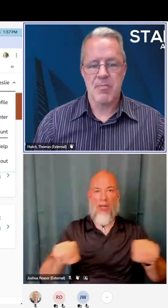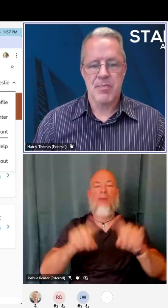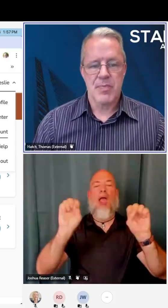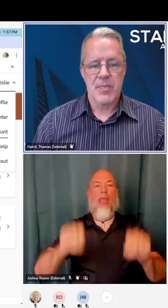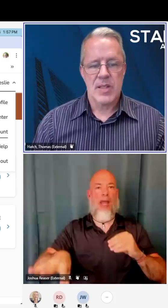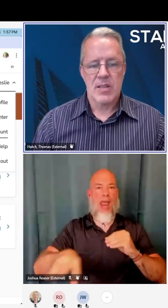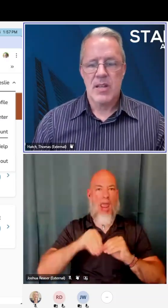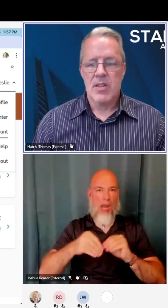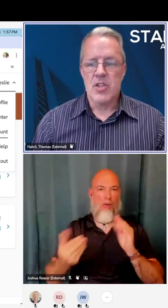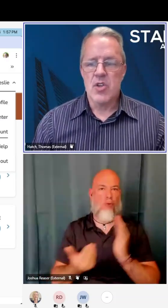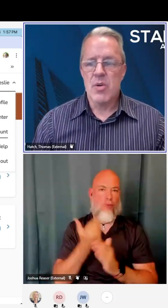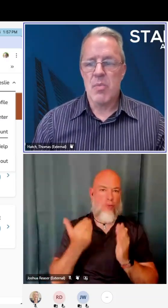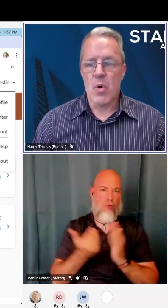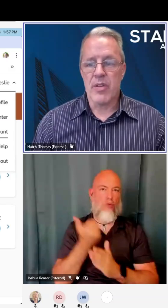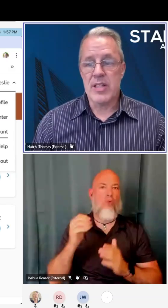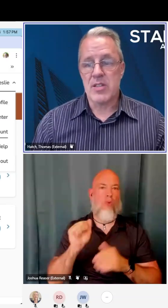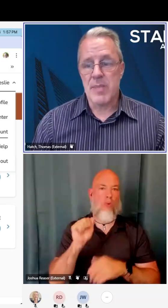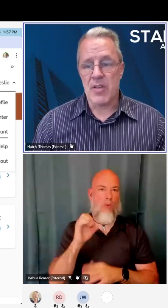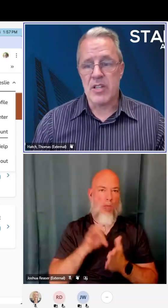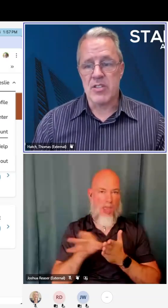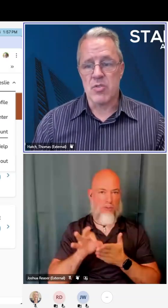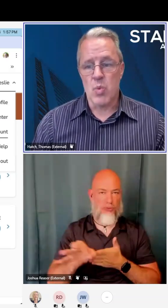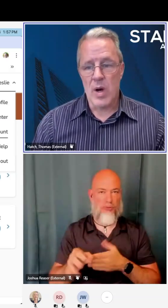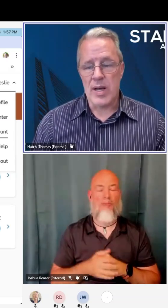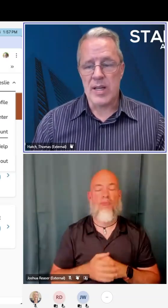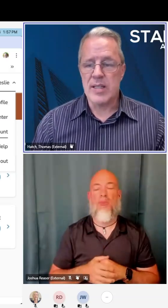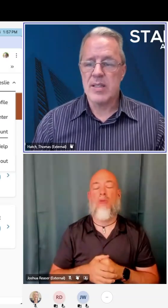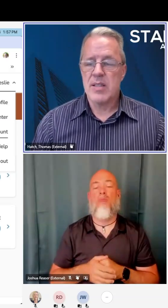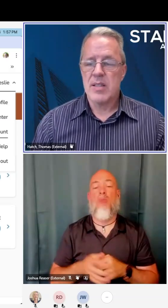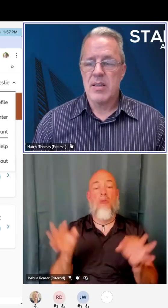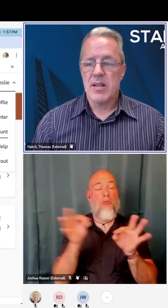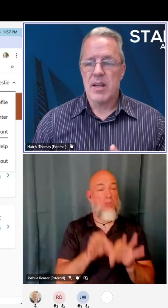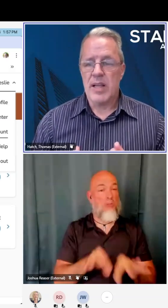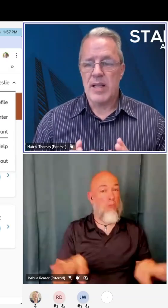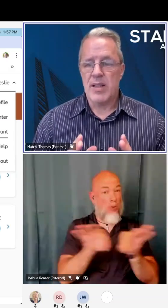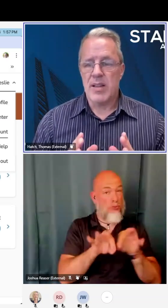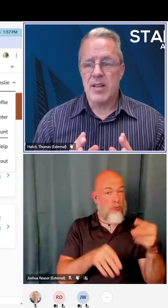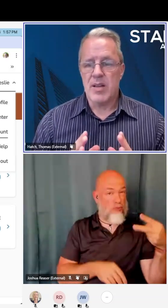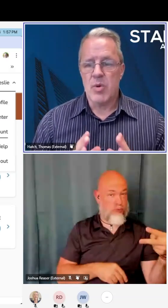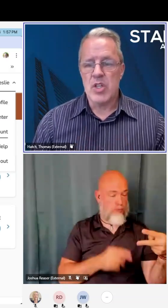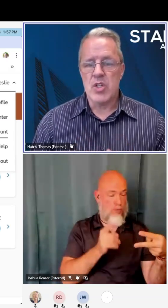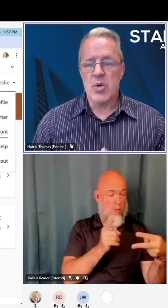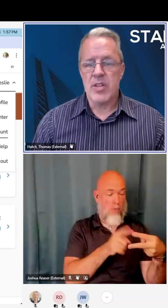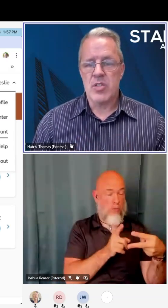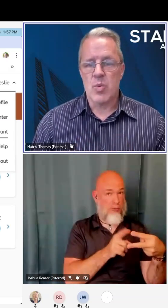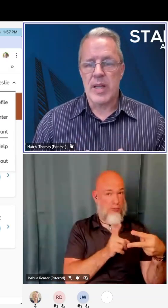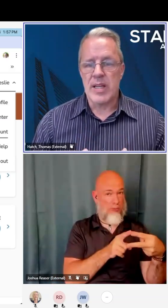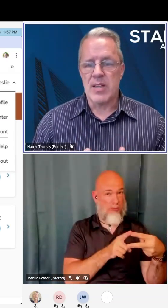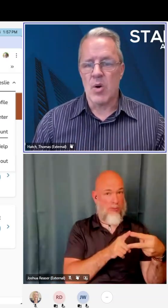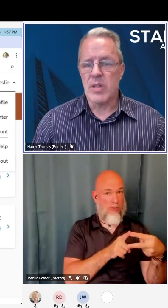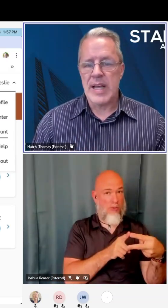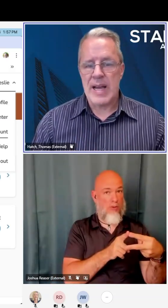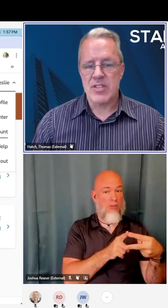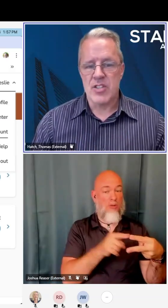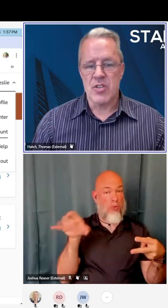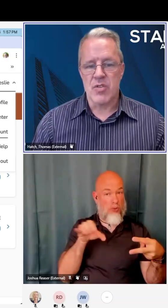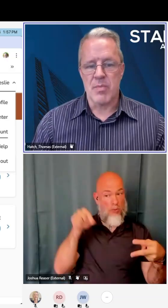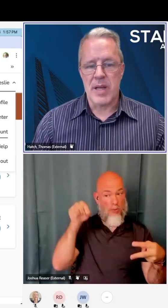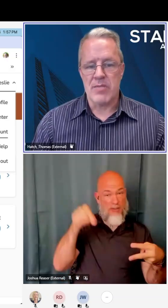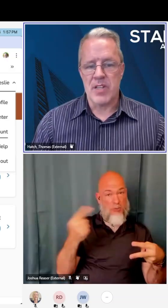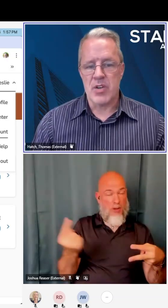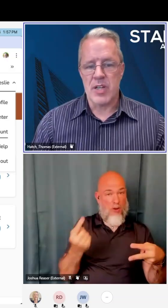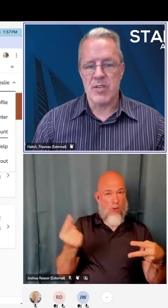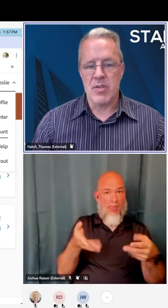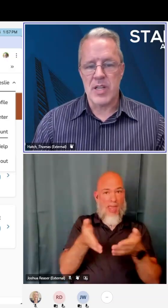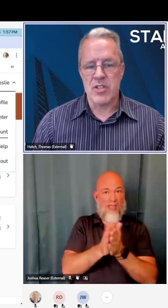account. The 2 important things about this is, one, when you do it this way, it only asks you